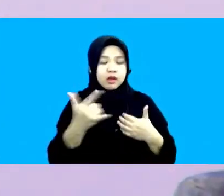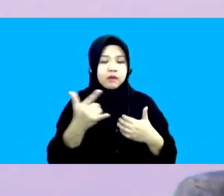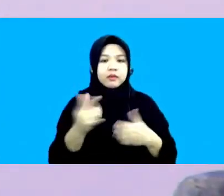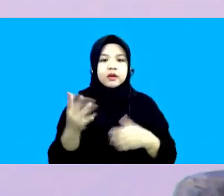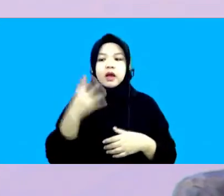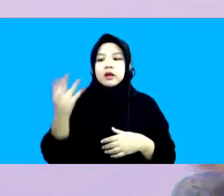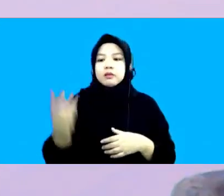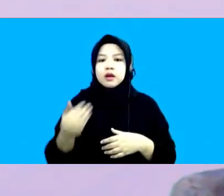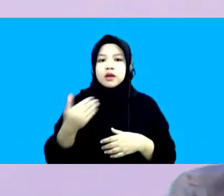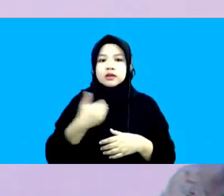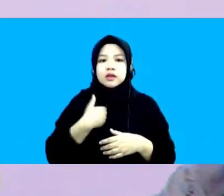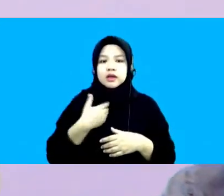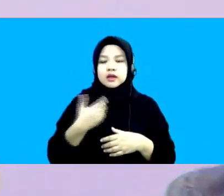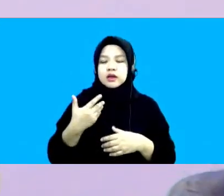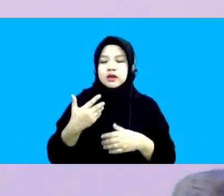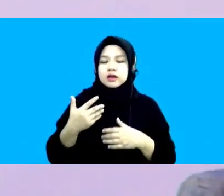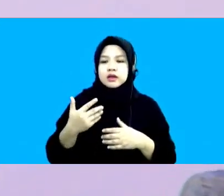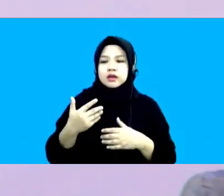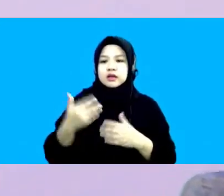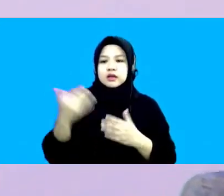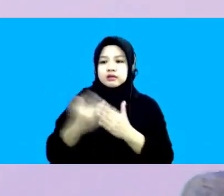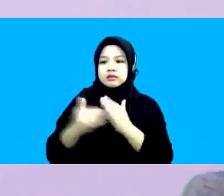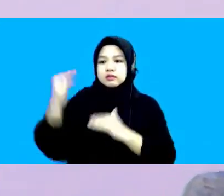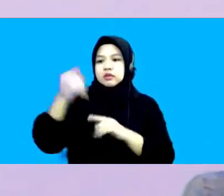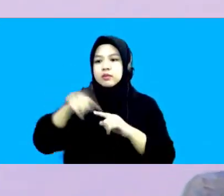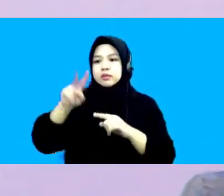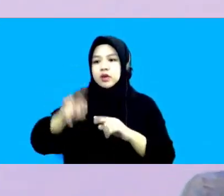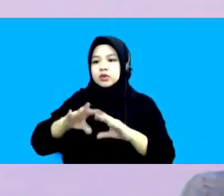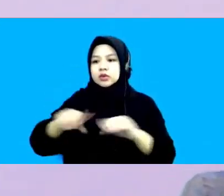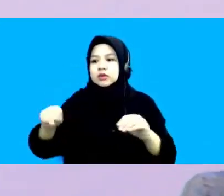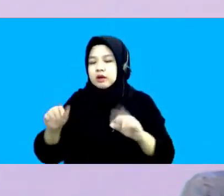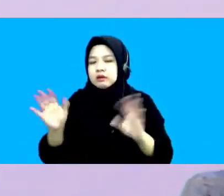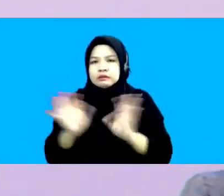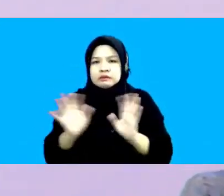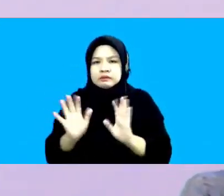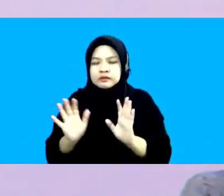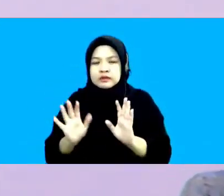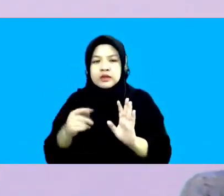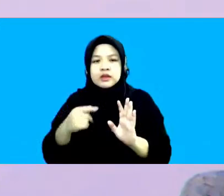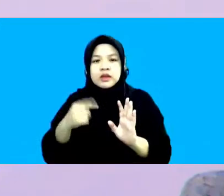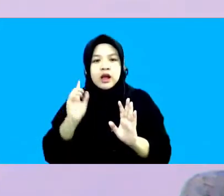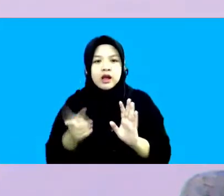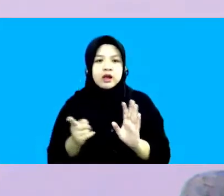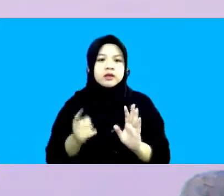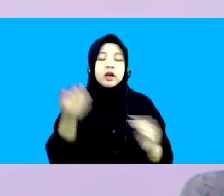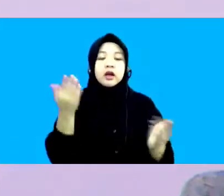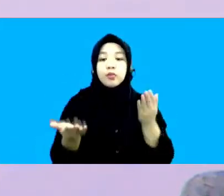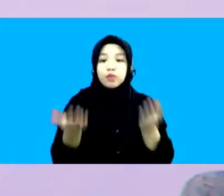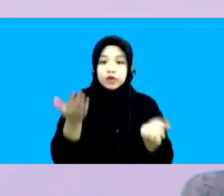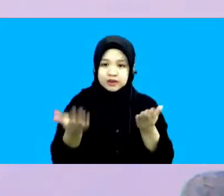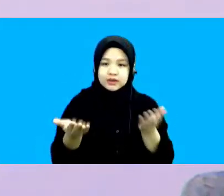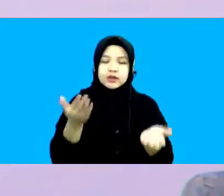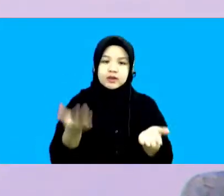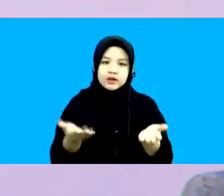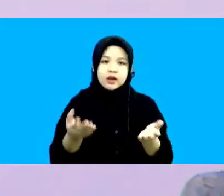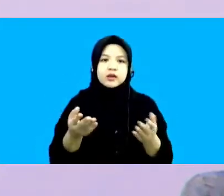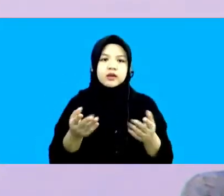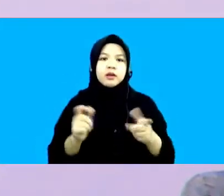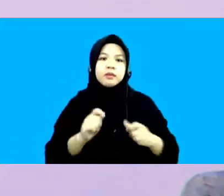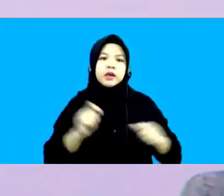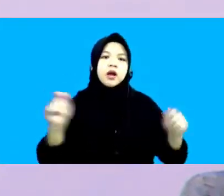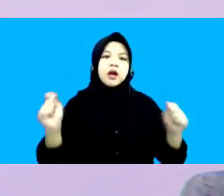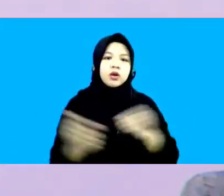and then we understand the 10 indicators that included in the MPI, then we can identify